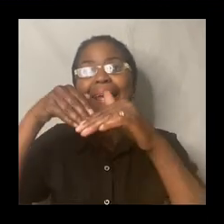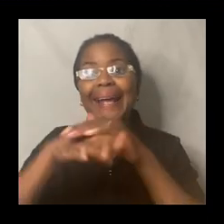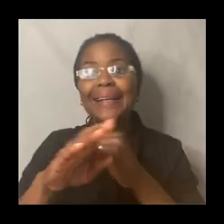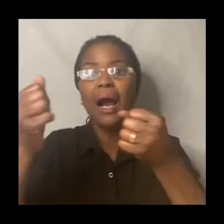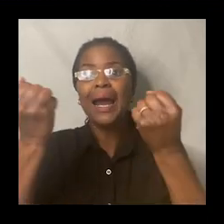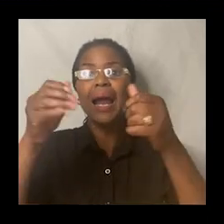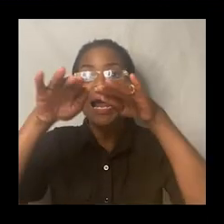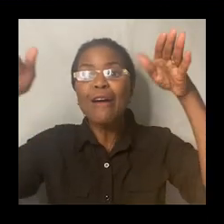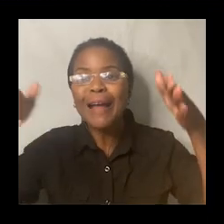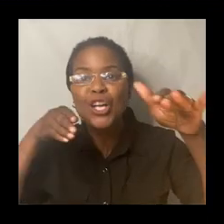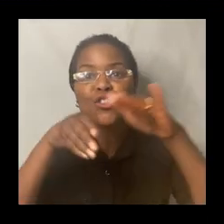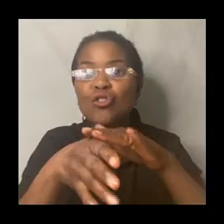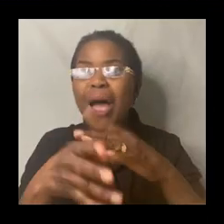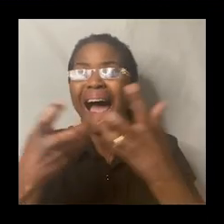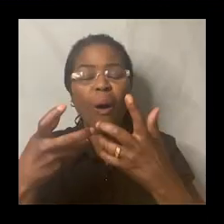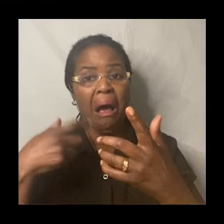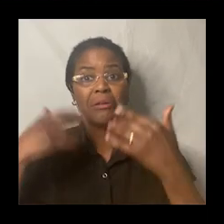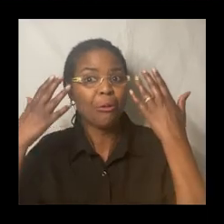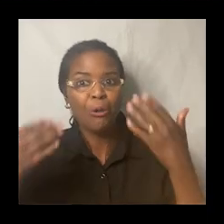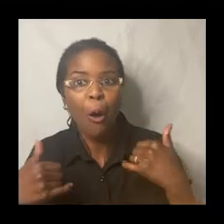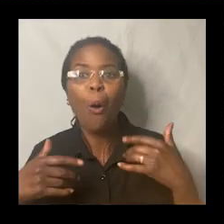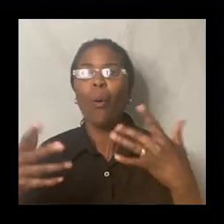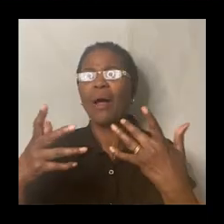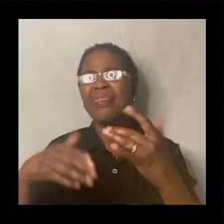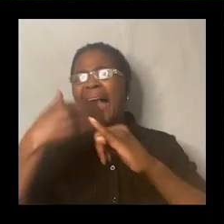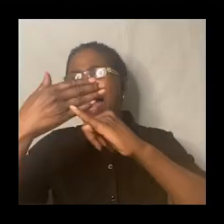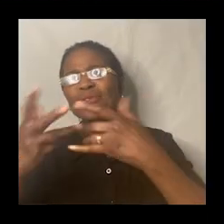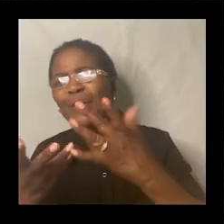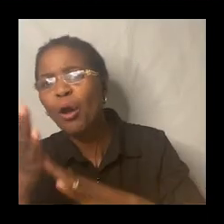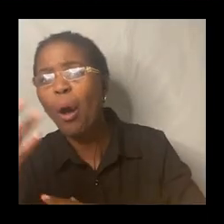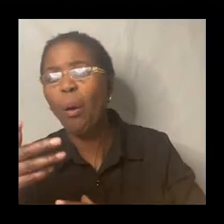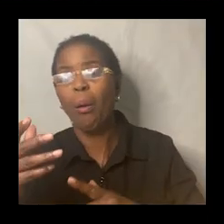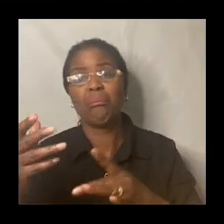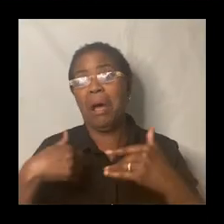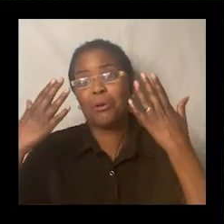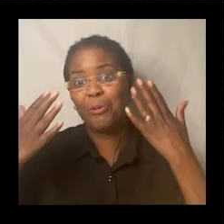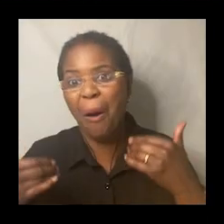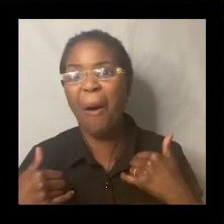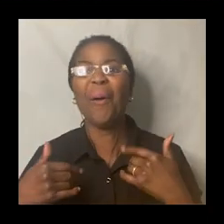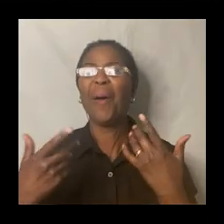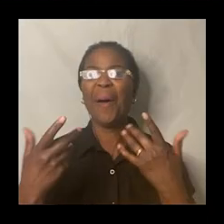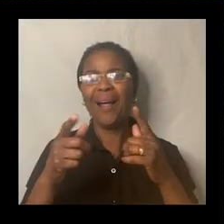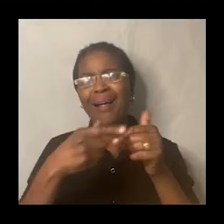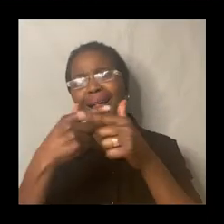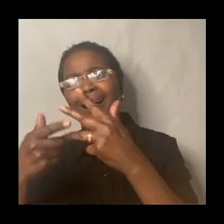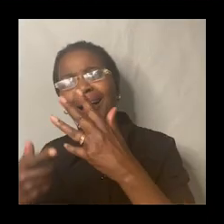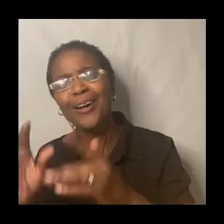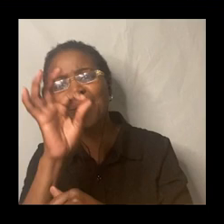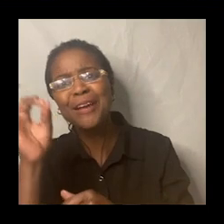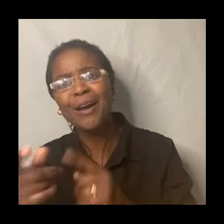the end? What is he trying to pin him down? I thought, well, no, he has to remain. That book can't have a sequel. But